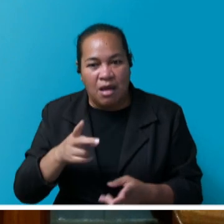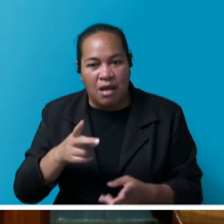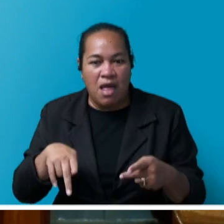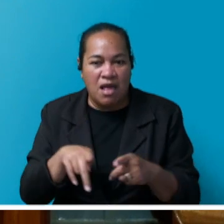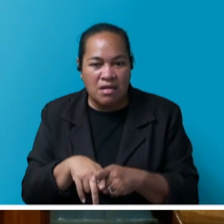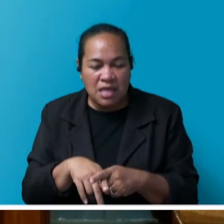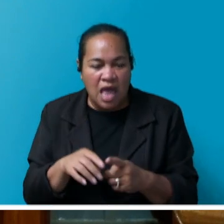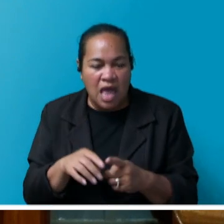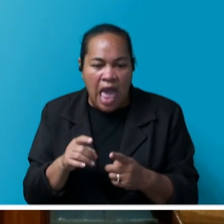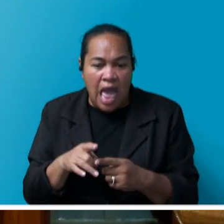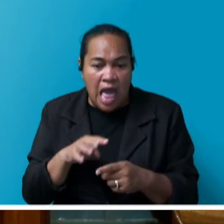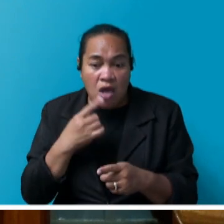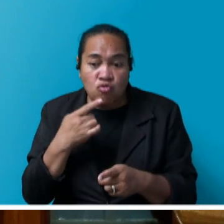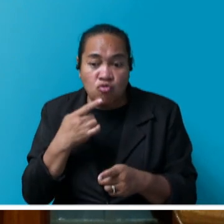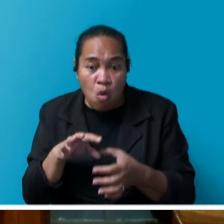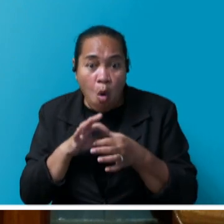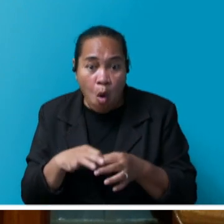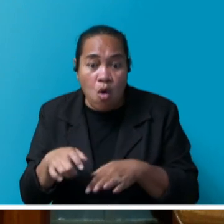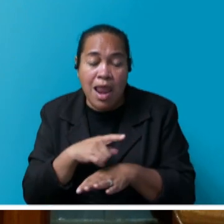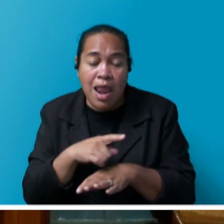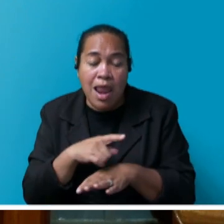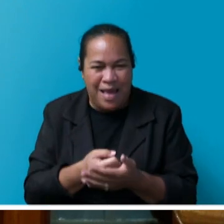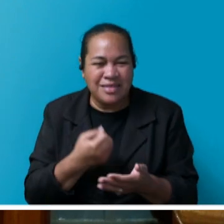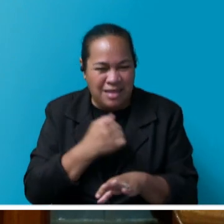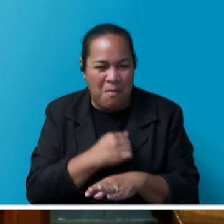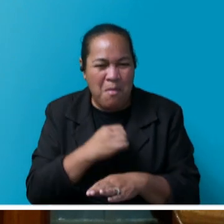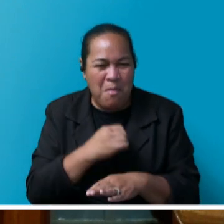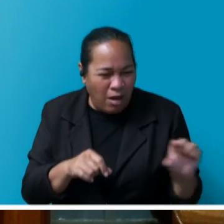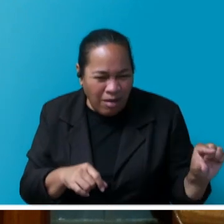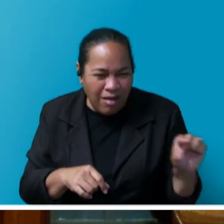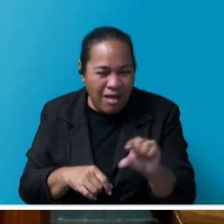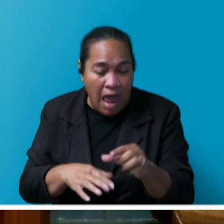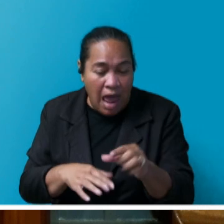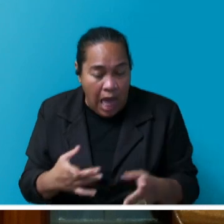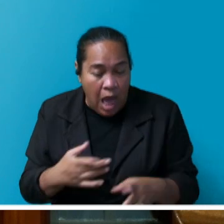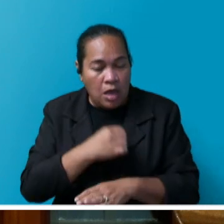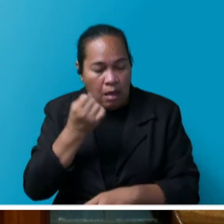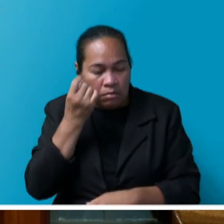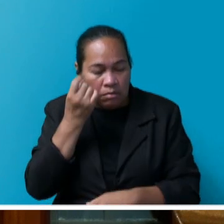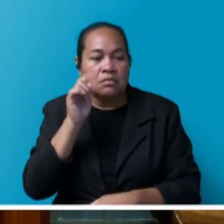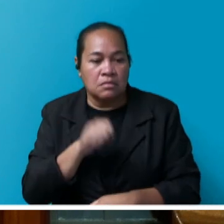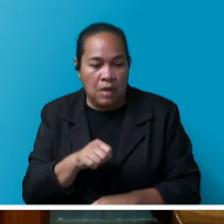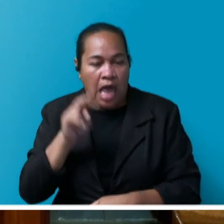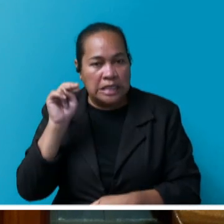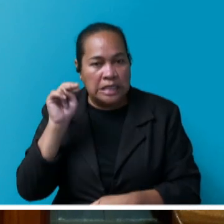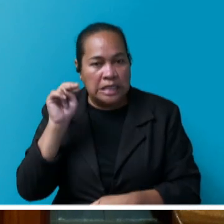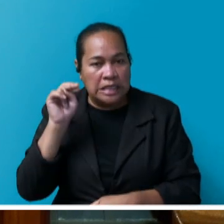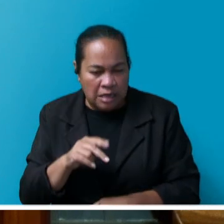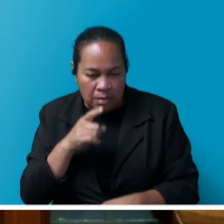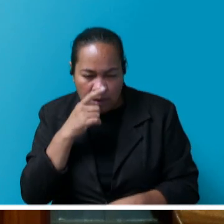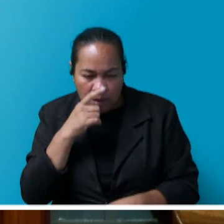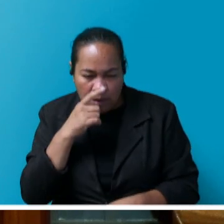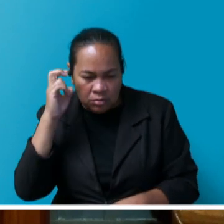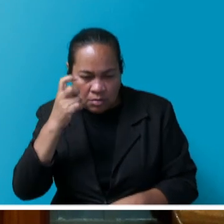to certain groups affected. The government has recognized the need to address the concerns upon assuming